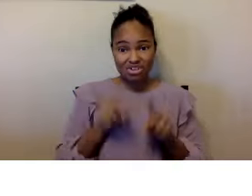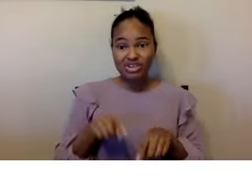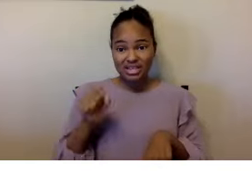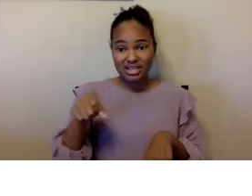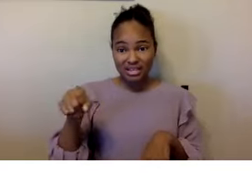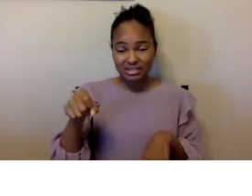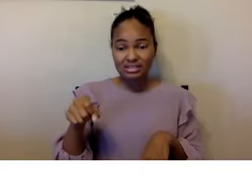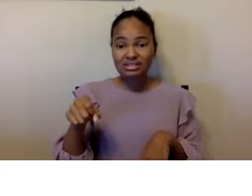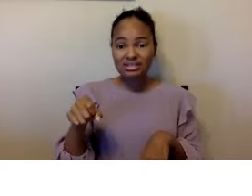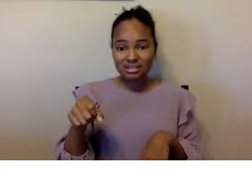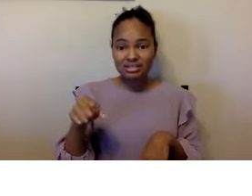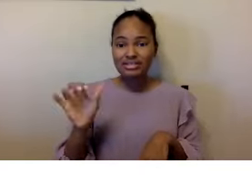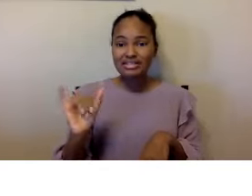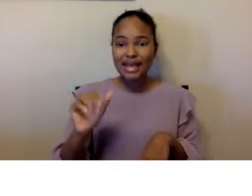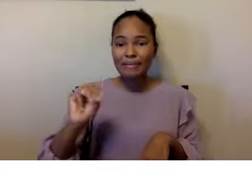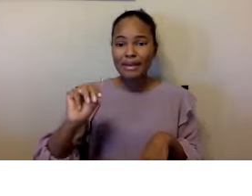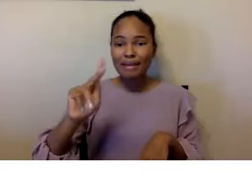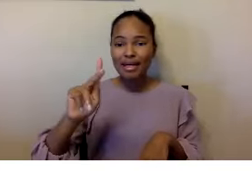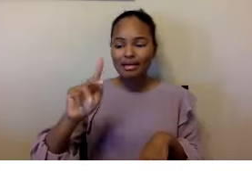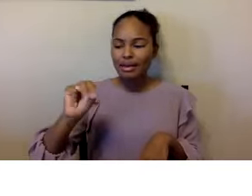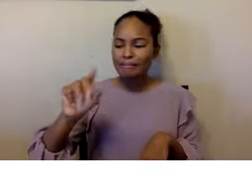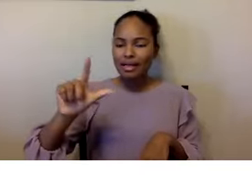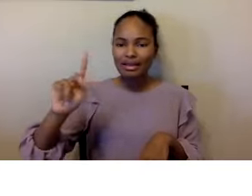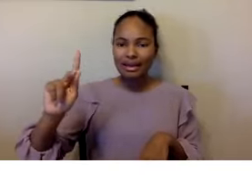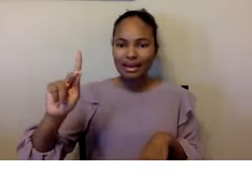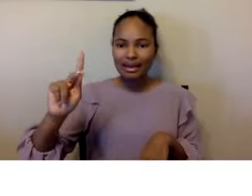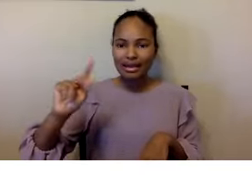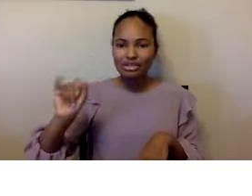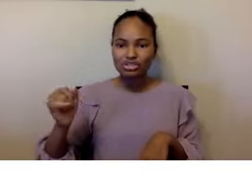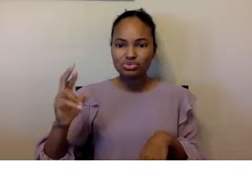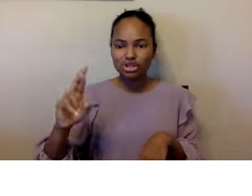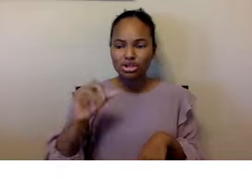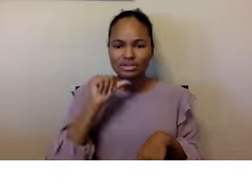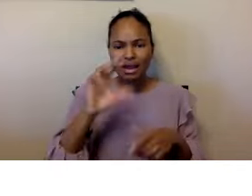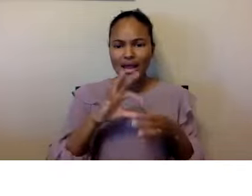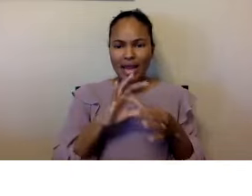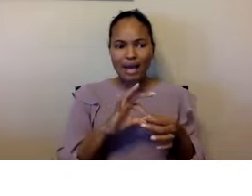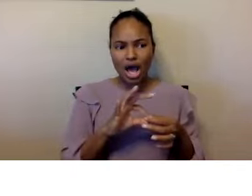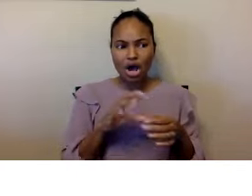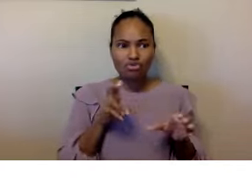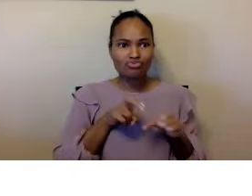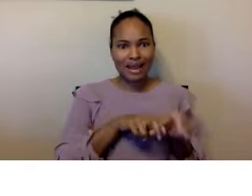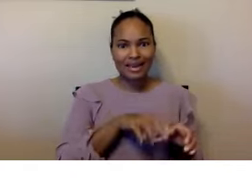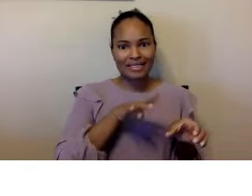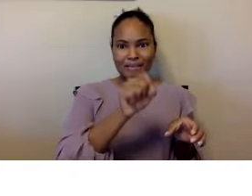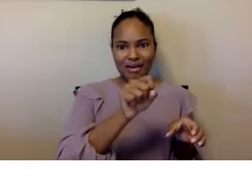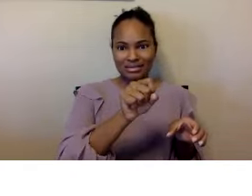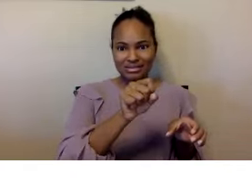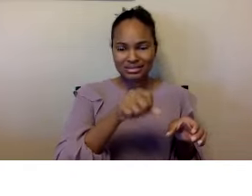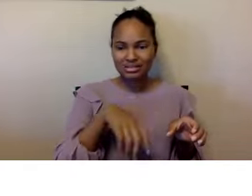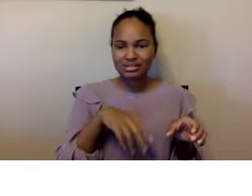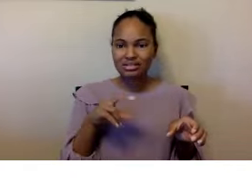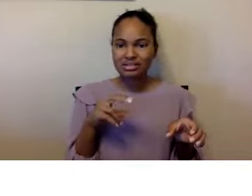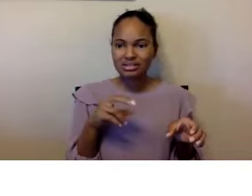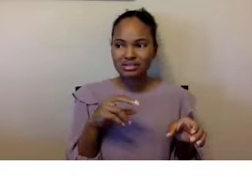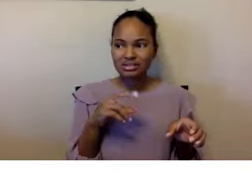And it wasn't about, it was about getting people to ride buses, and the civil rights movement really contains to us, because